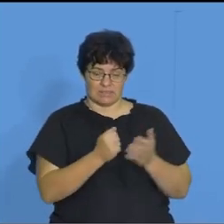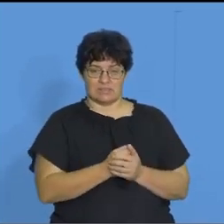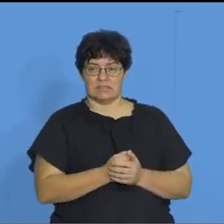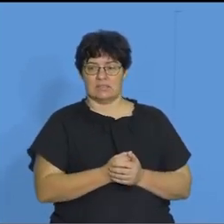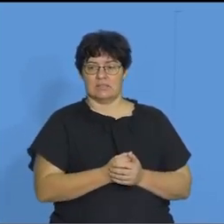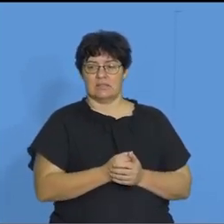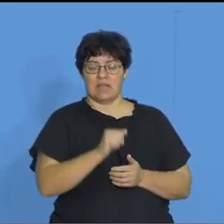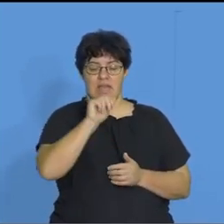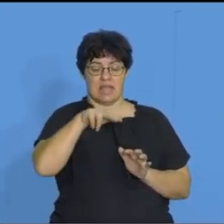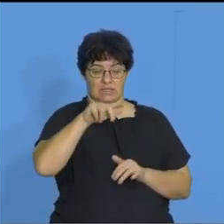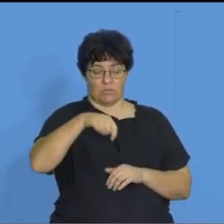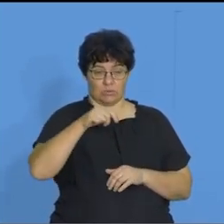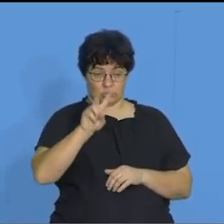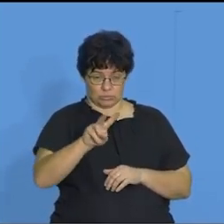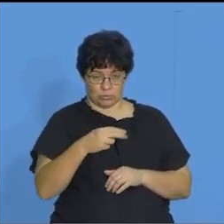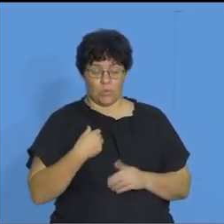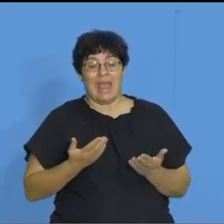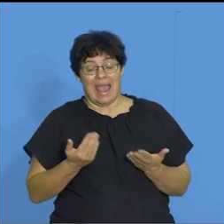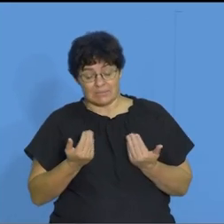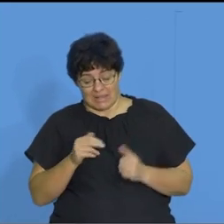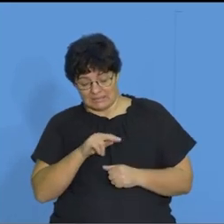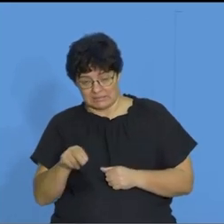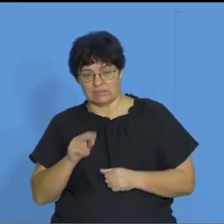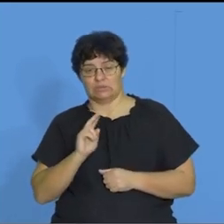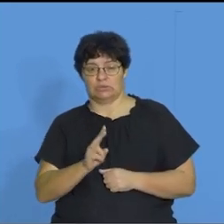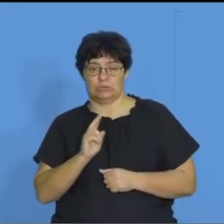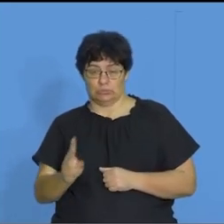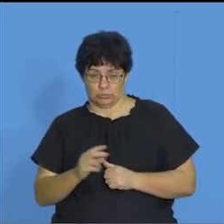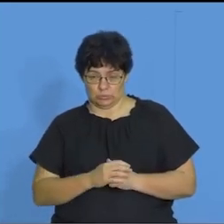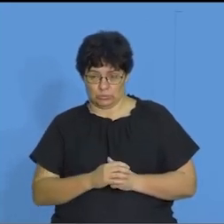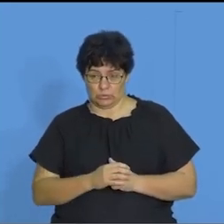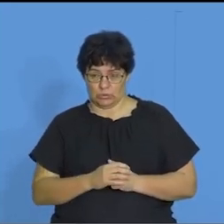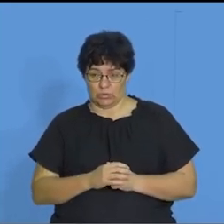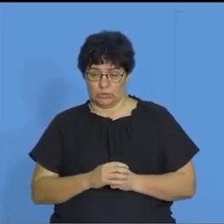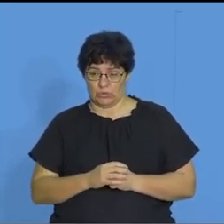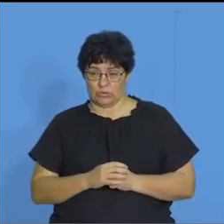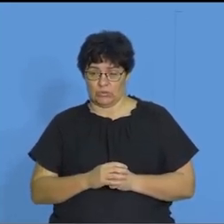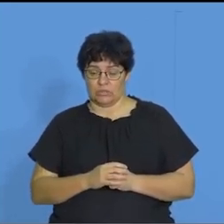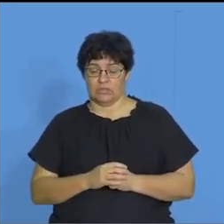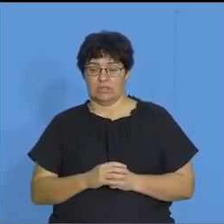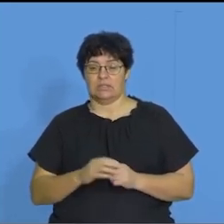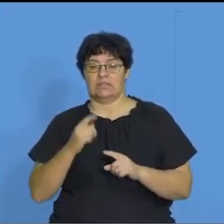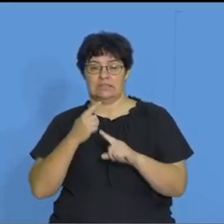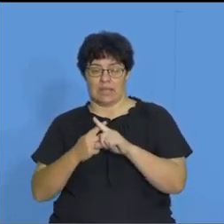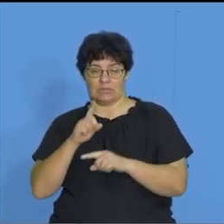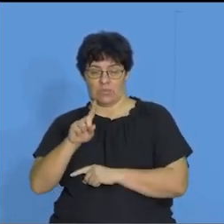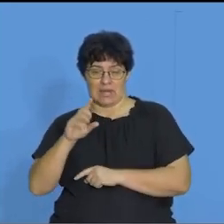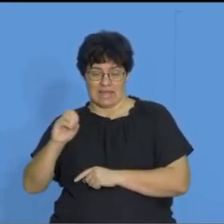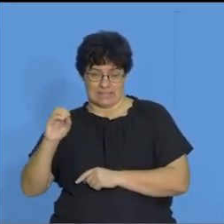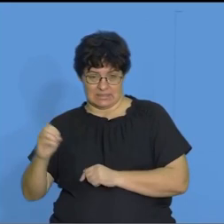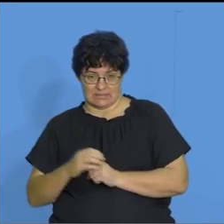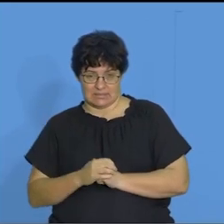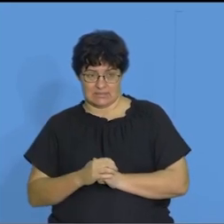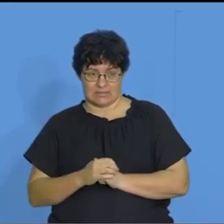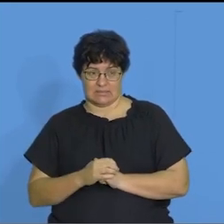is 18.2, right? We expected it to be 22, right? And then we